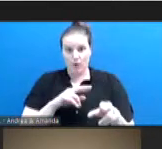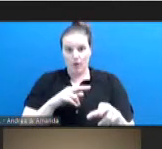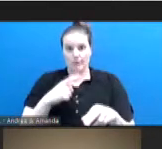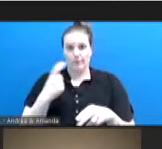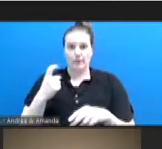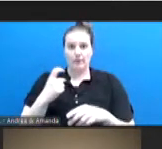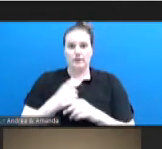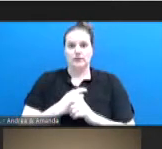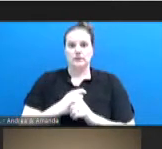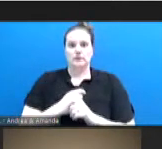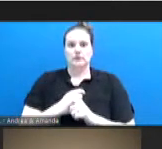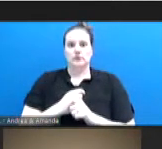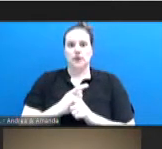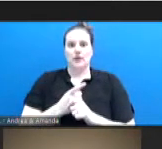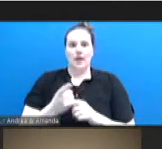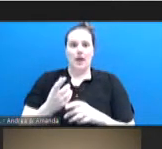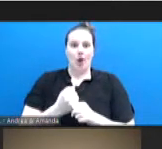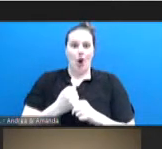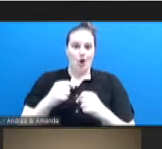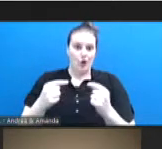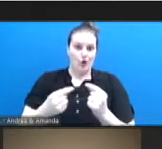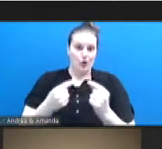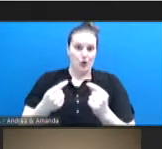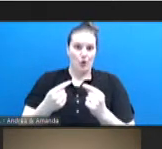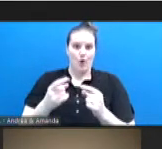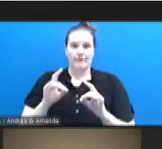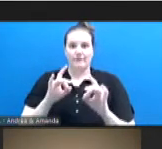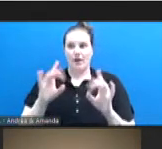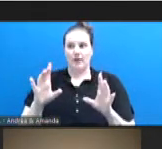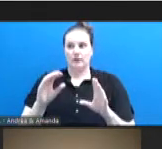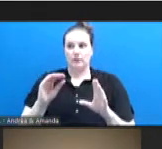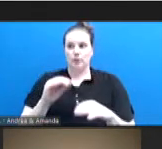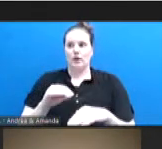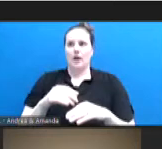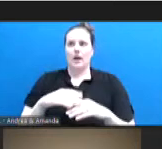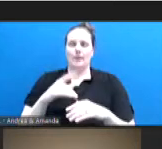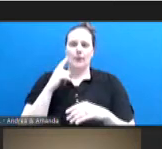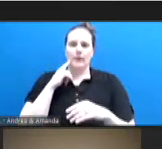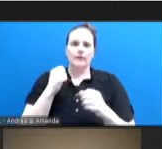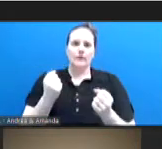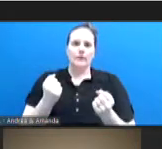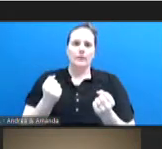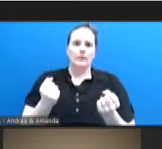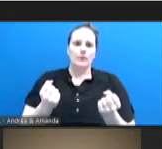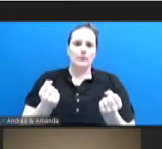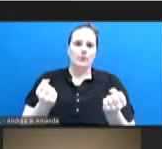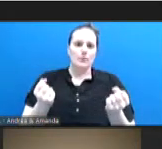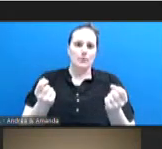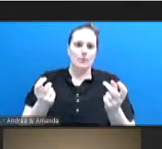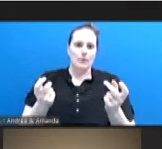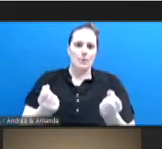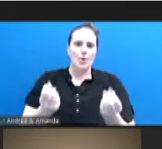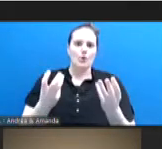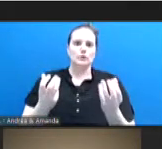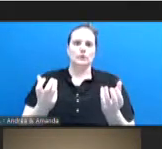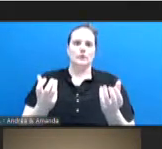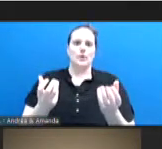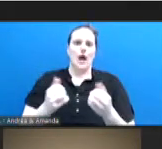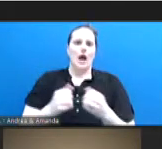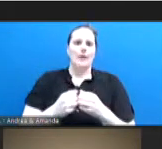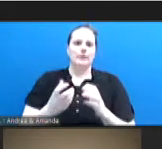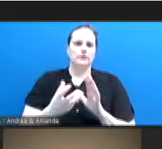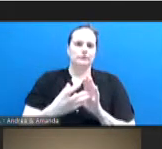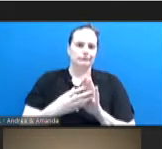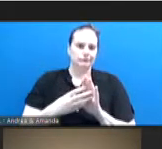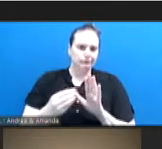somehow got hurt or had violence put on them? I'm just looking for multiples. How many of them are duplications? How many